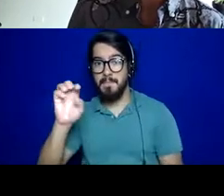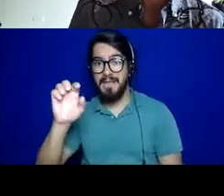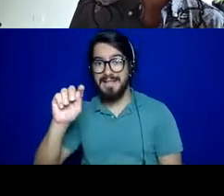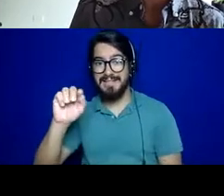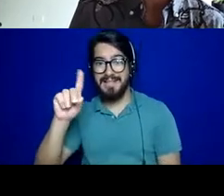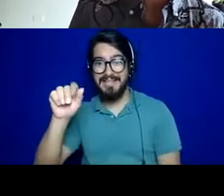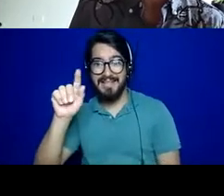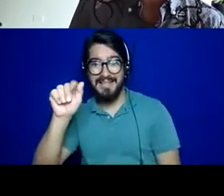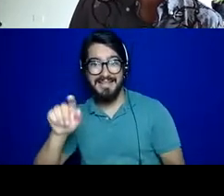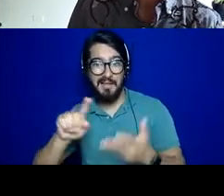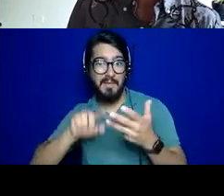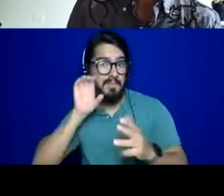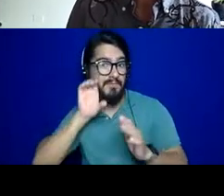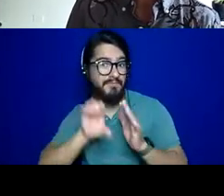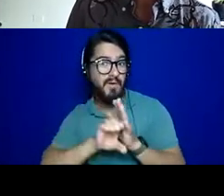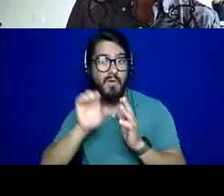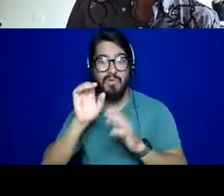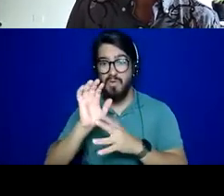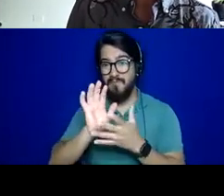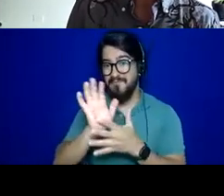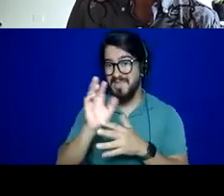might be photos or video that you receive from other people.